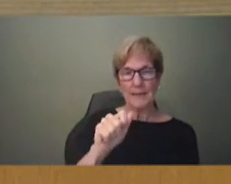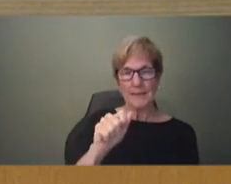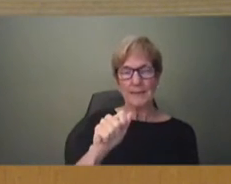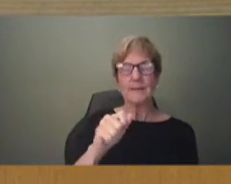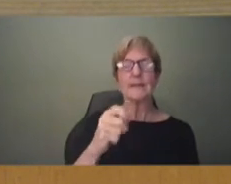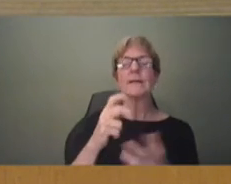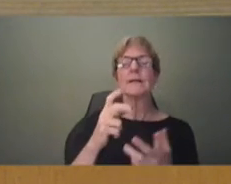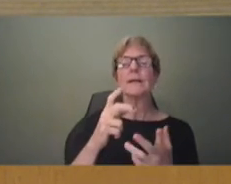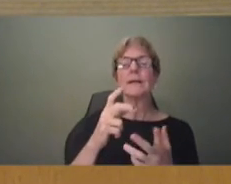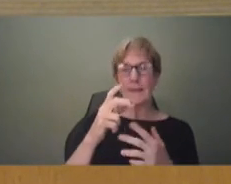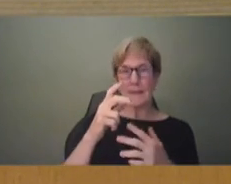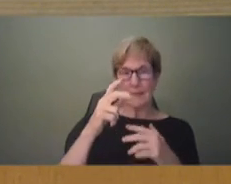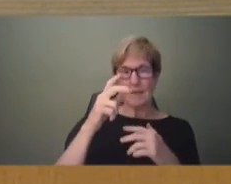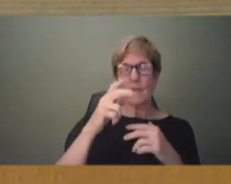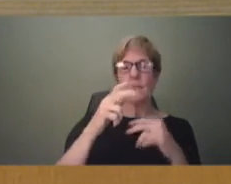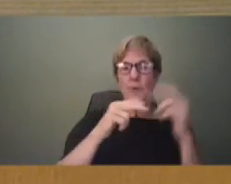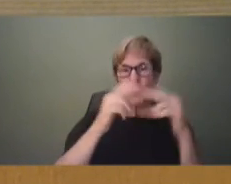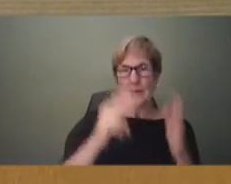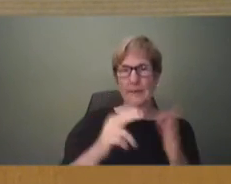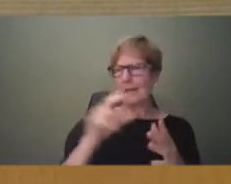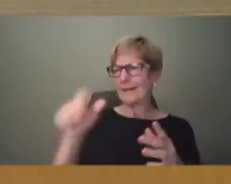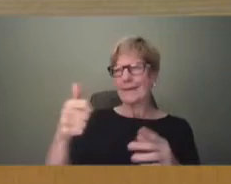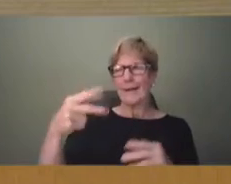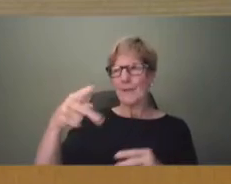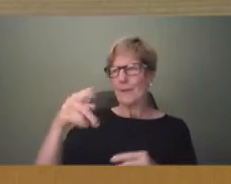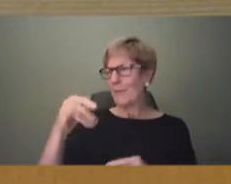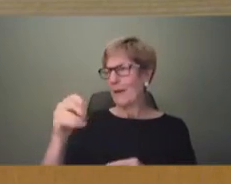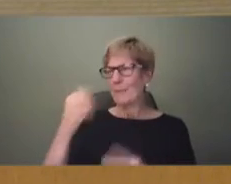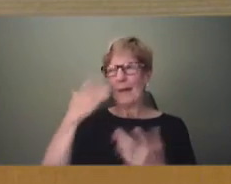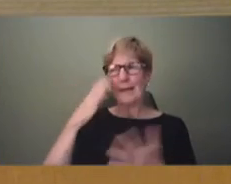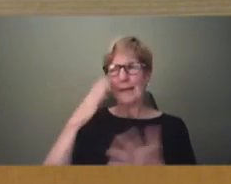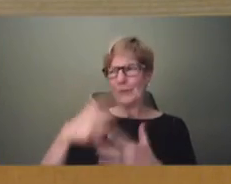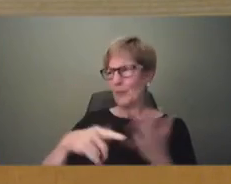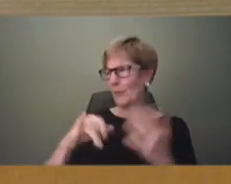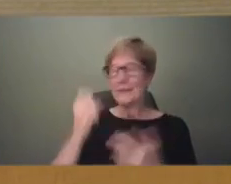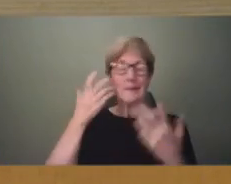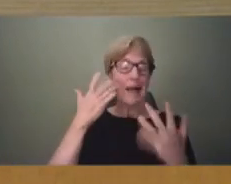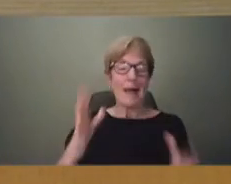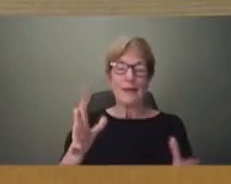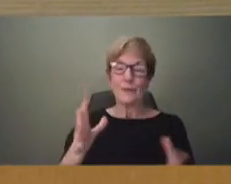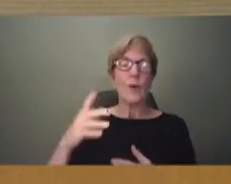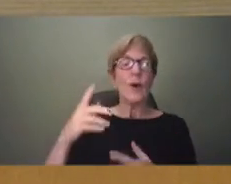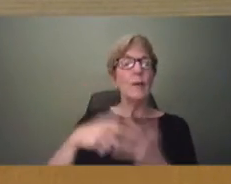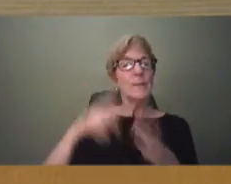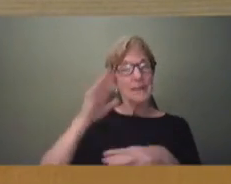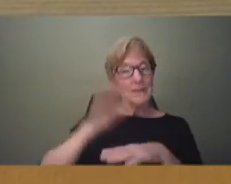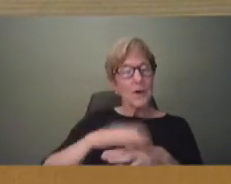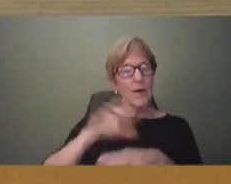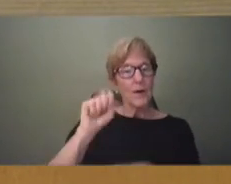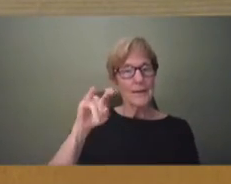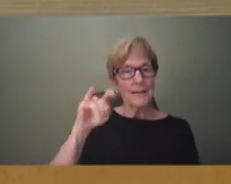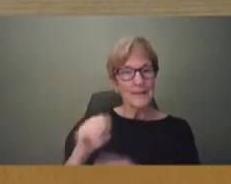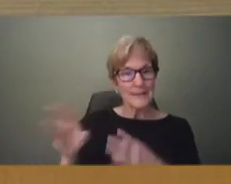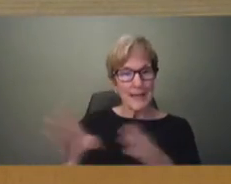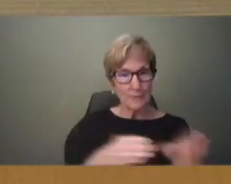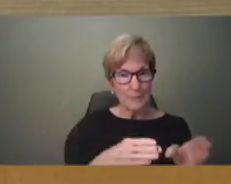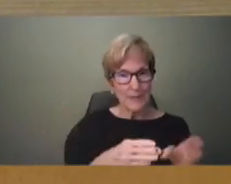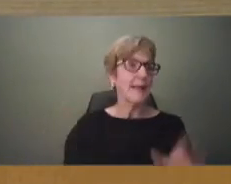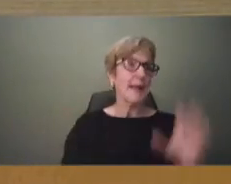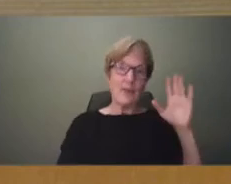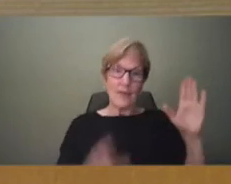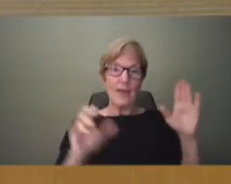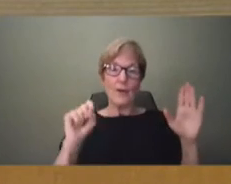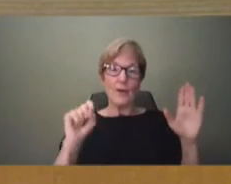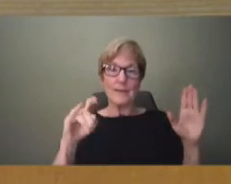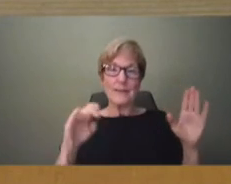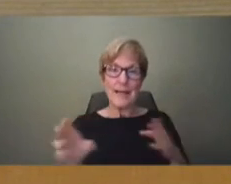additional pipe which I don't know what it is I couldn't identify but it's on the site plan that site plan